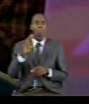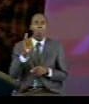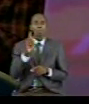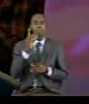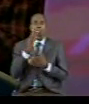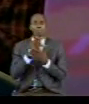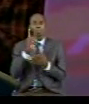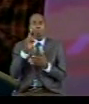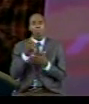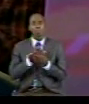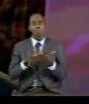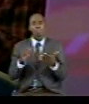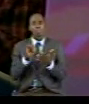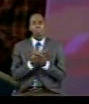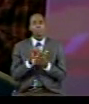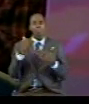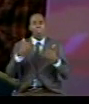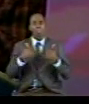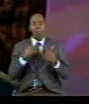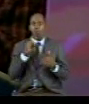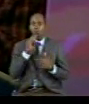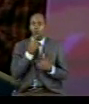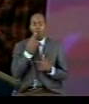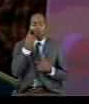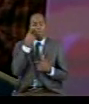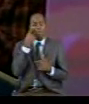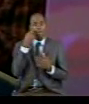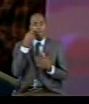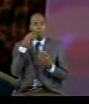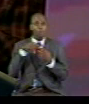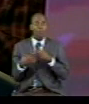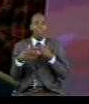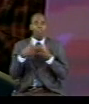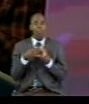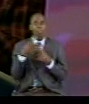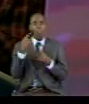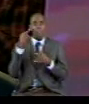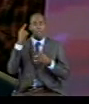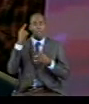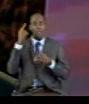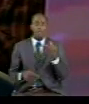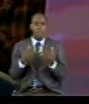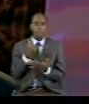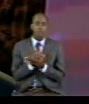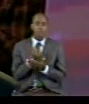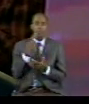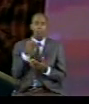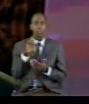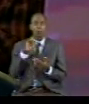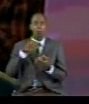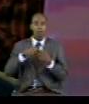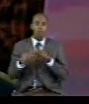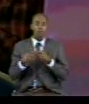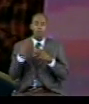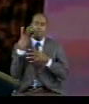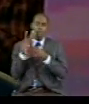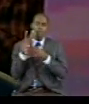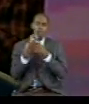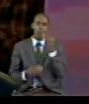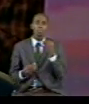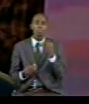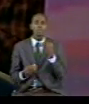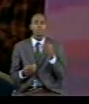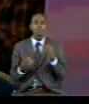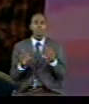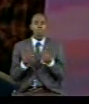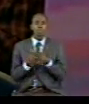a serious eyesight problem. After the last amen, that problem disappeared. And from there, we'll take you